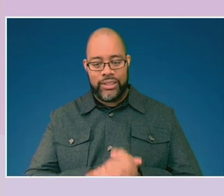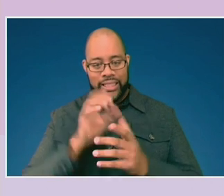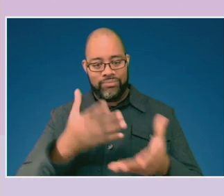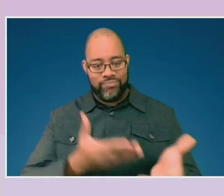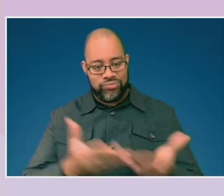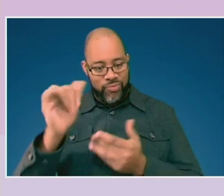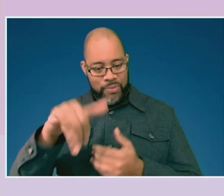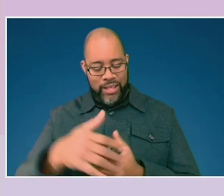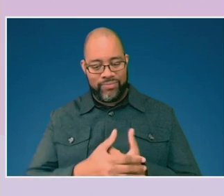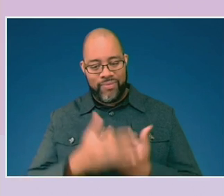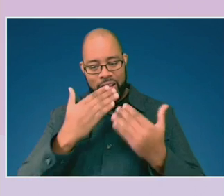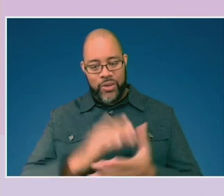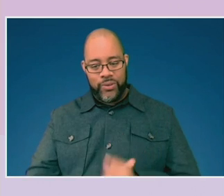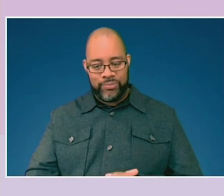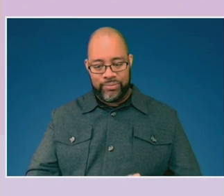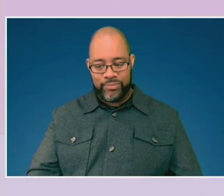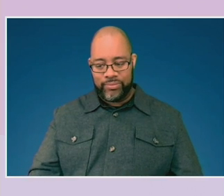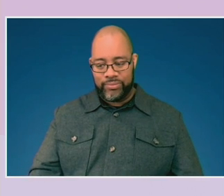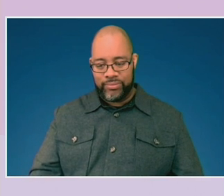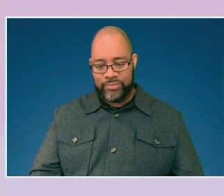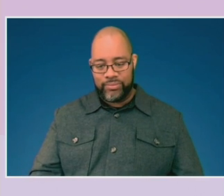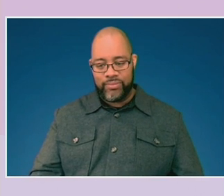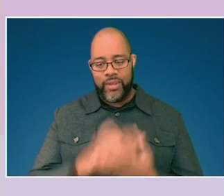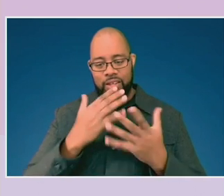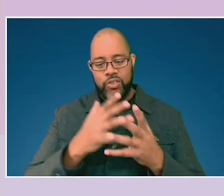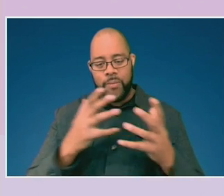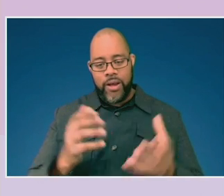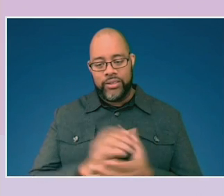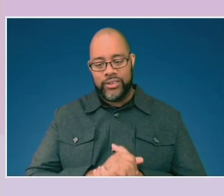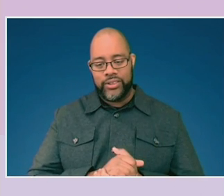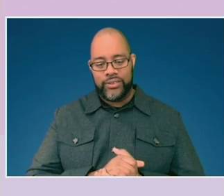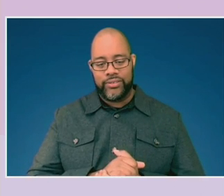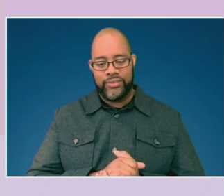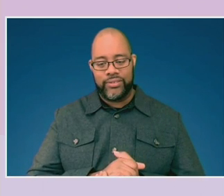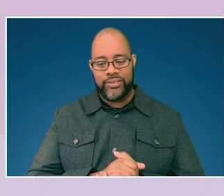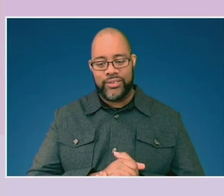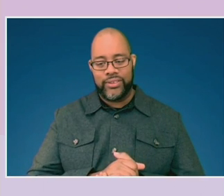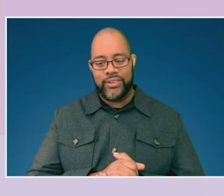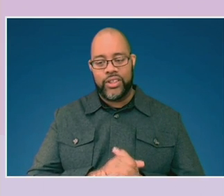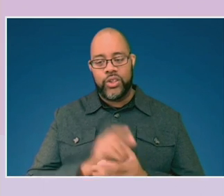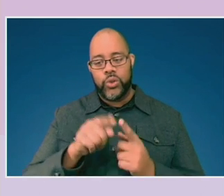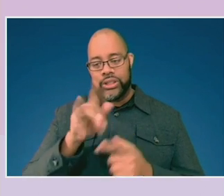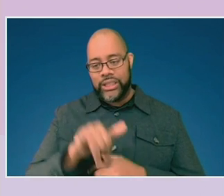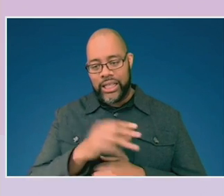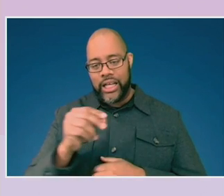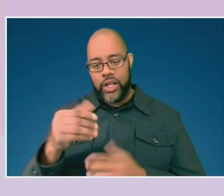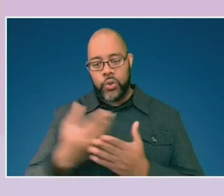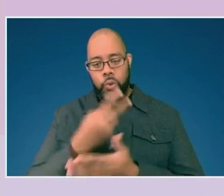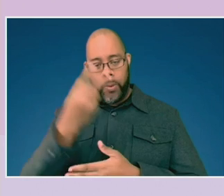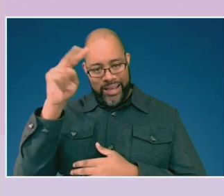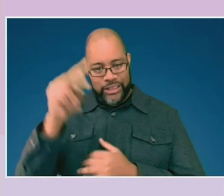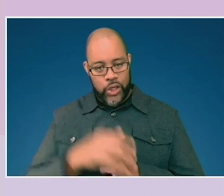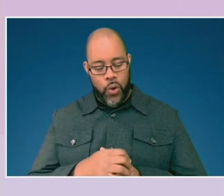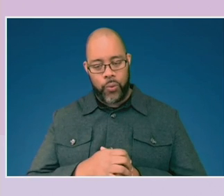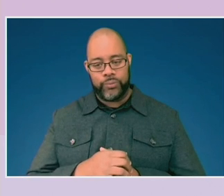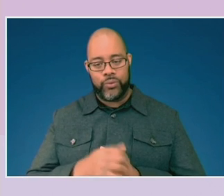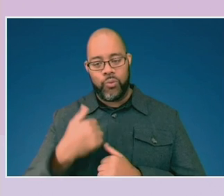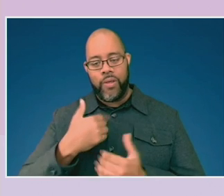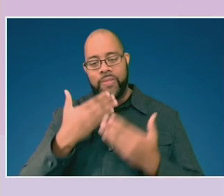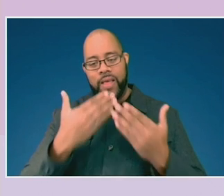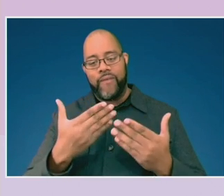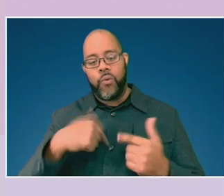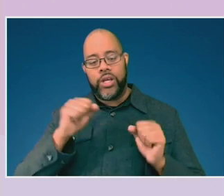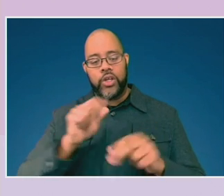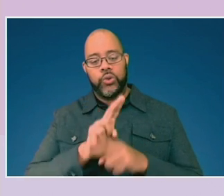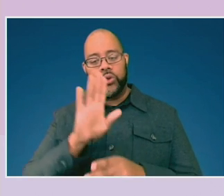Thank you. Thank you so much, Kate, and thank you to Kentucky and New Mexico. We are grateful that we can use